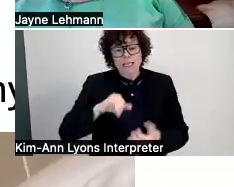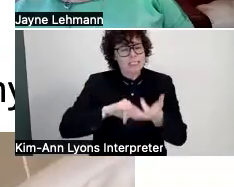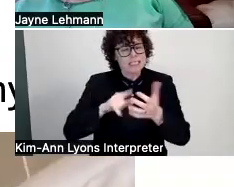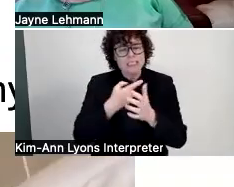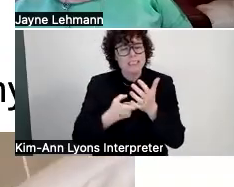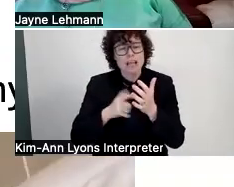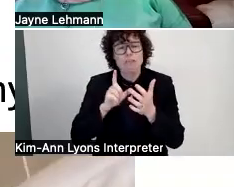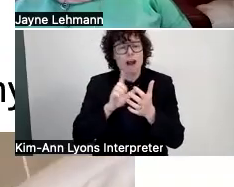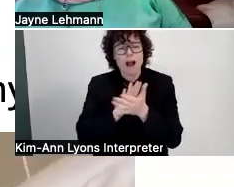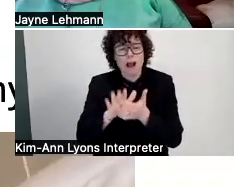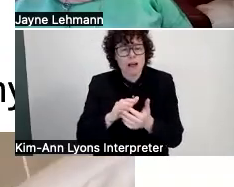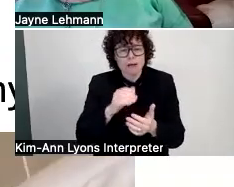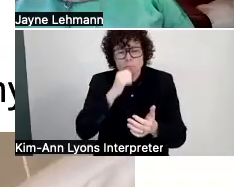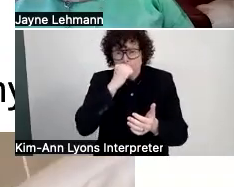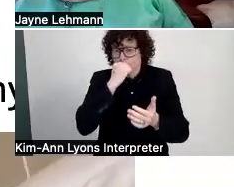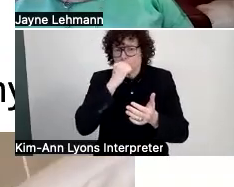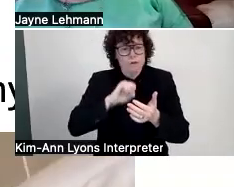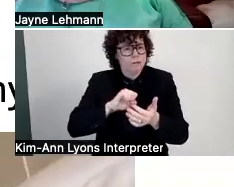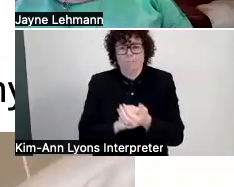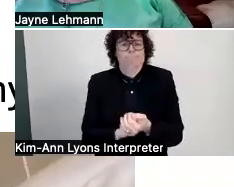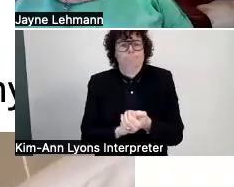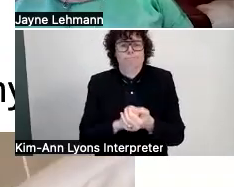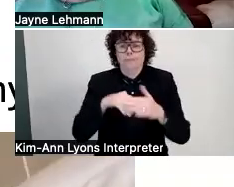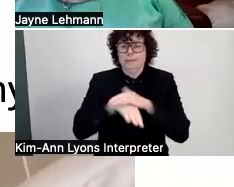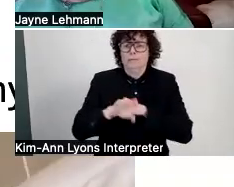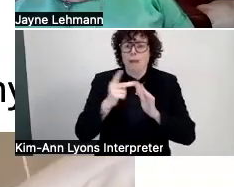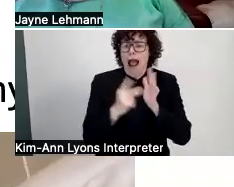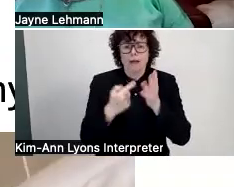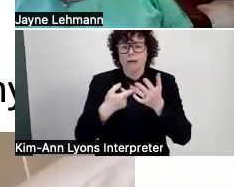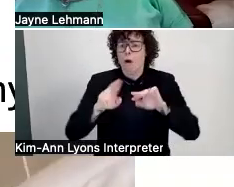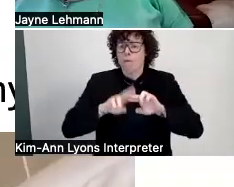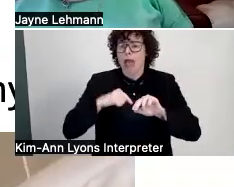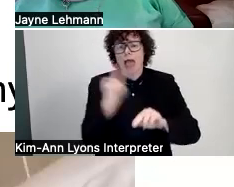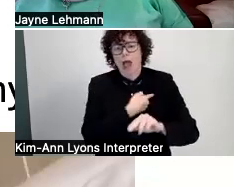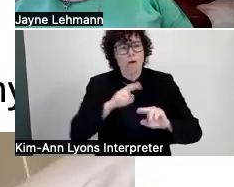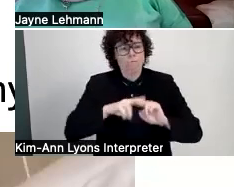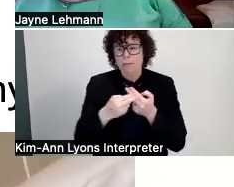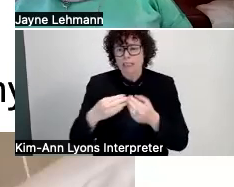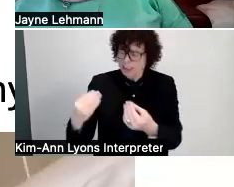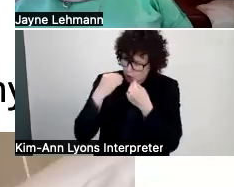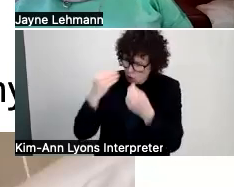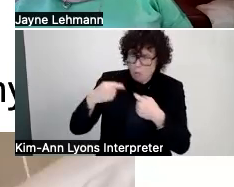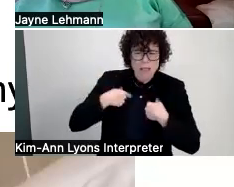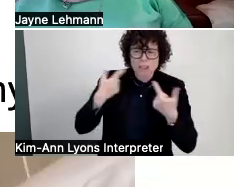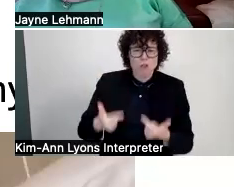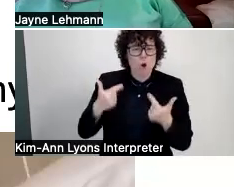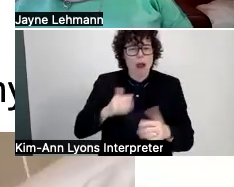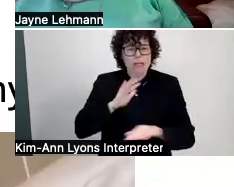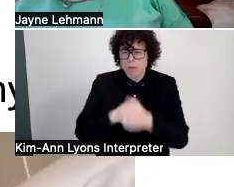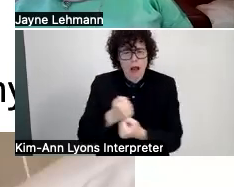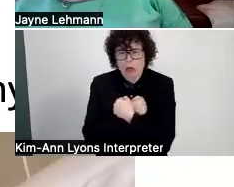our family, and she taught me a lot about life and